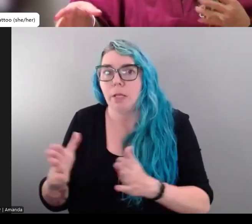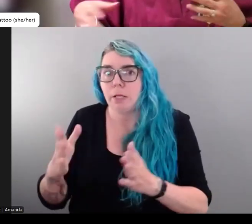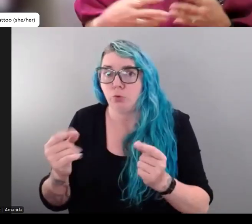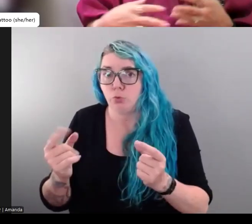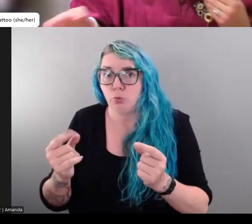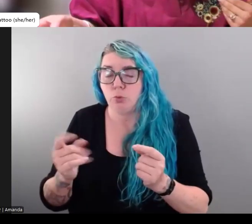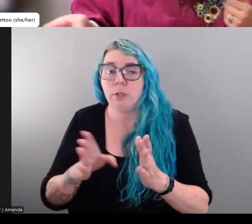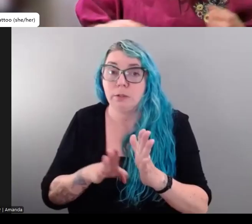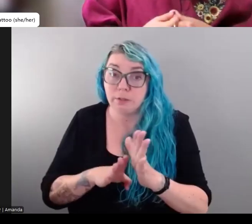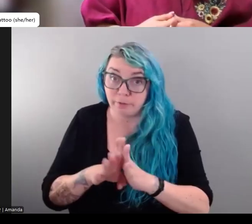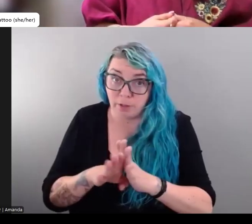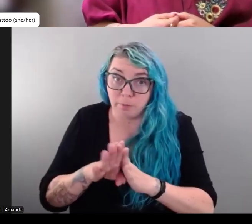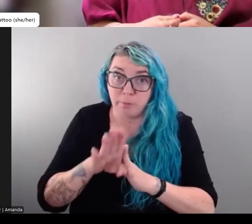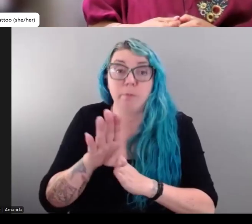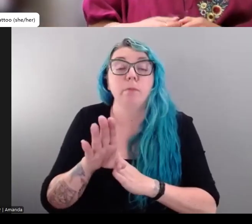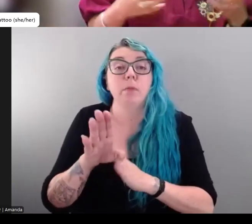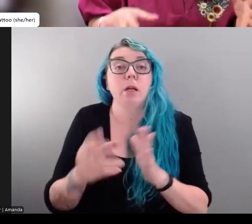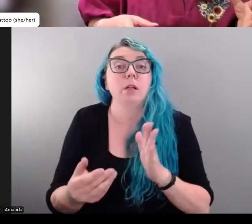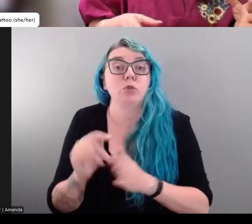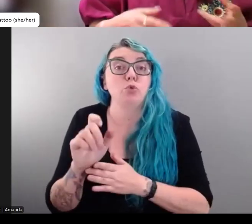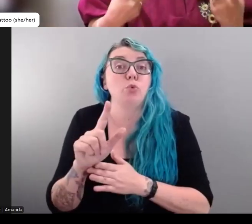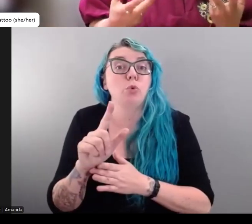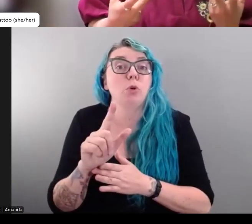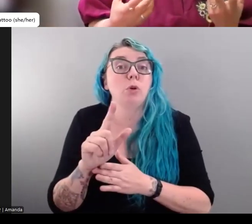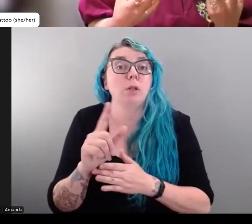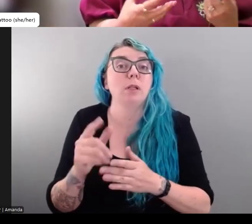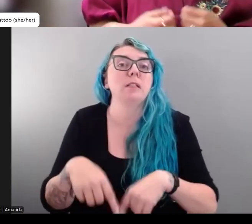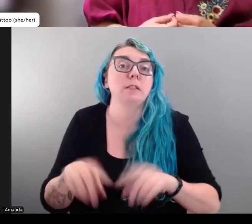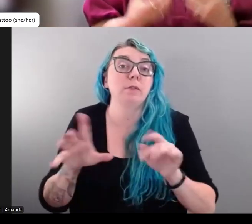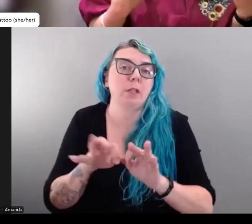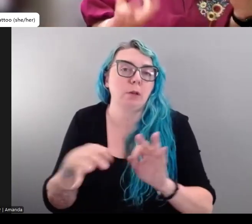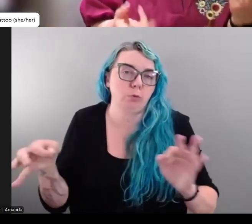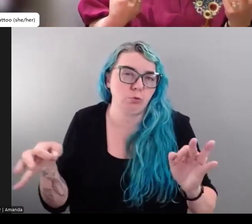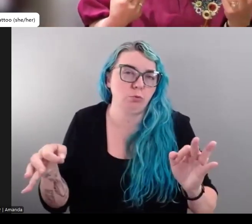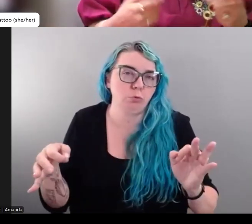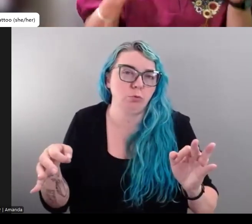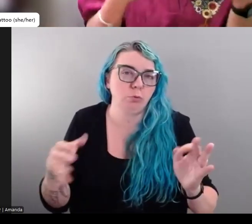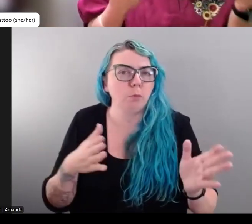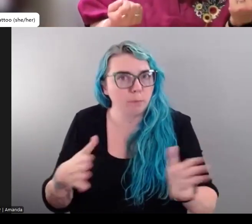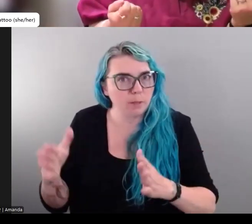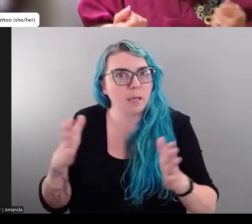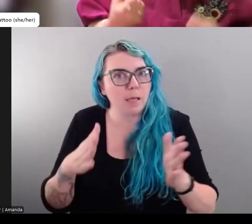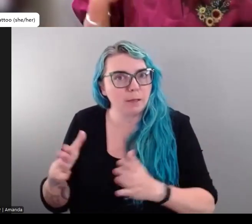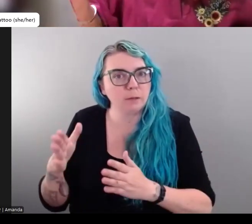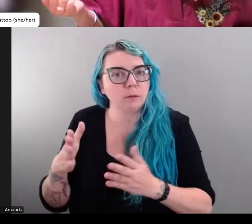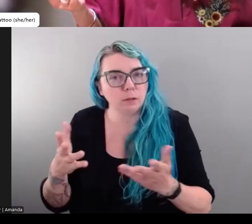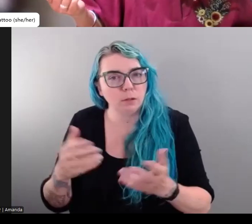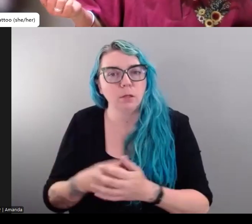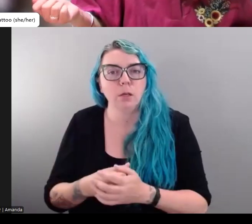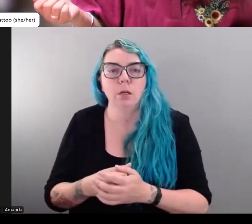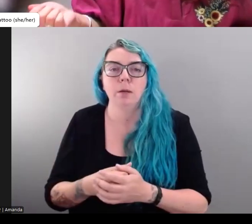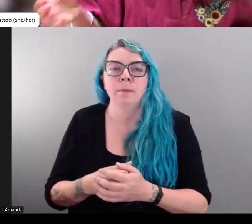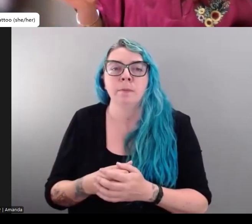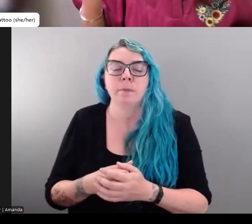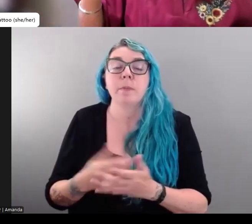in multiple languages. Currently, also the questionnaire can be very easily. So we have a PDF version of the